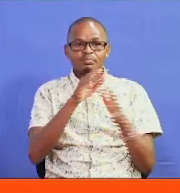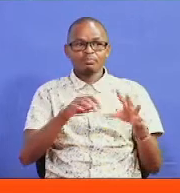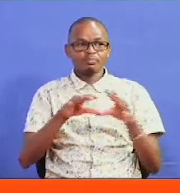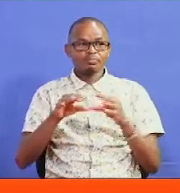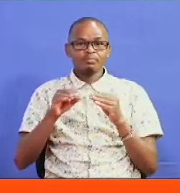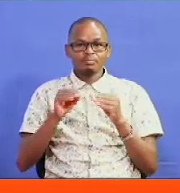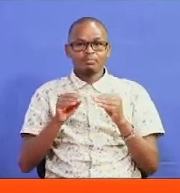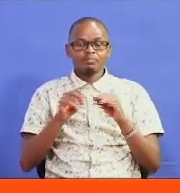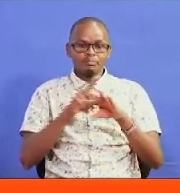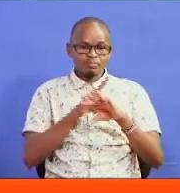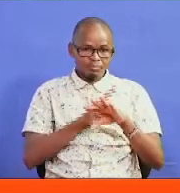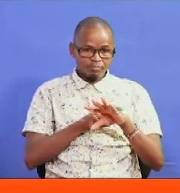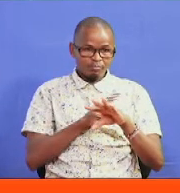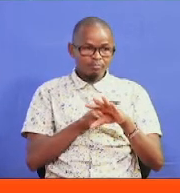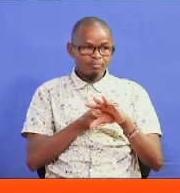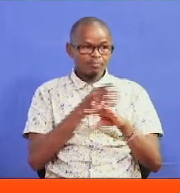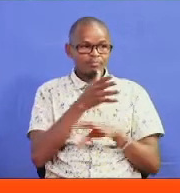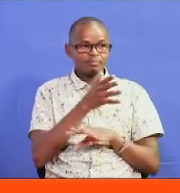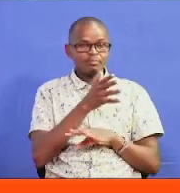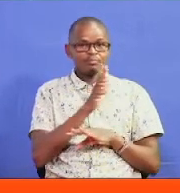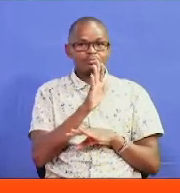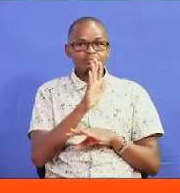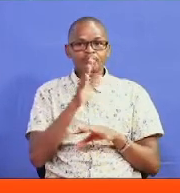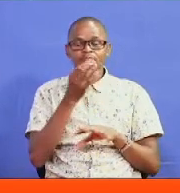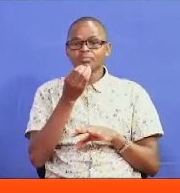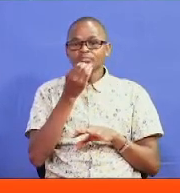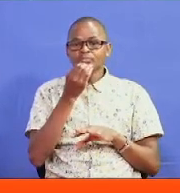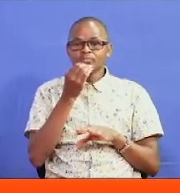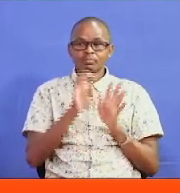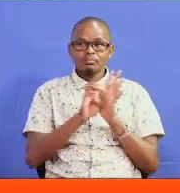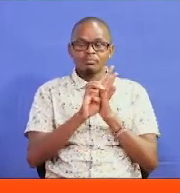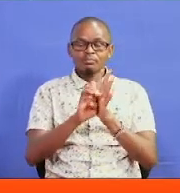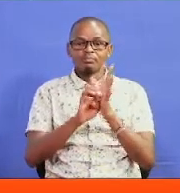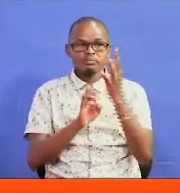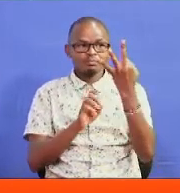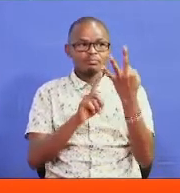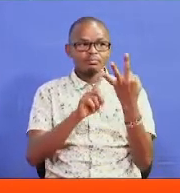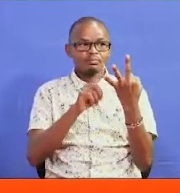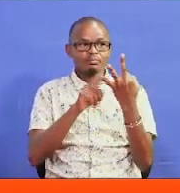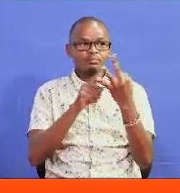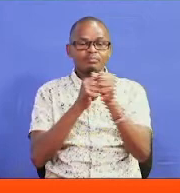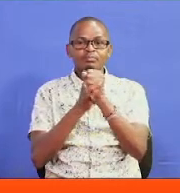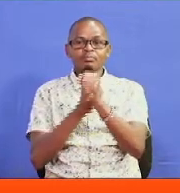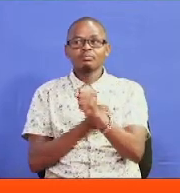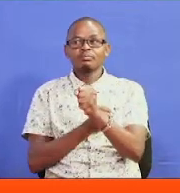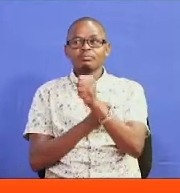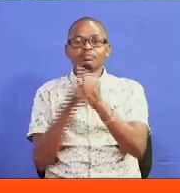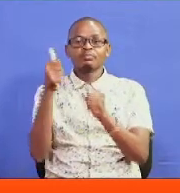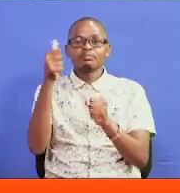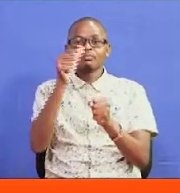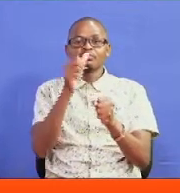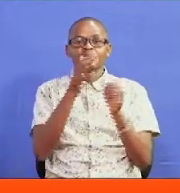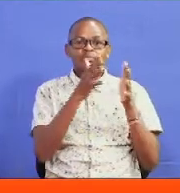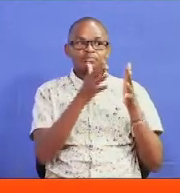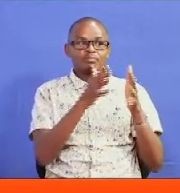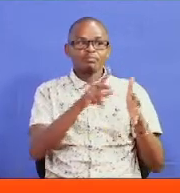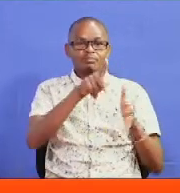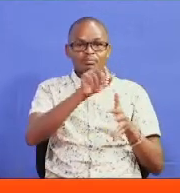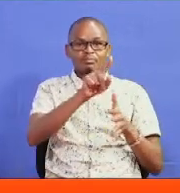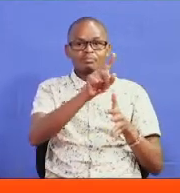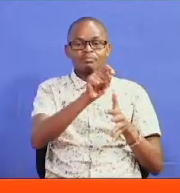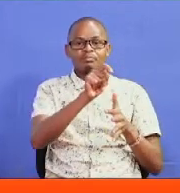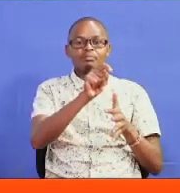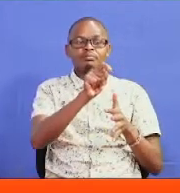up once you you're bitten, for example. And the third one, support anyone with a pet